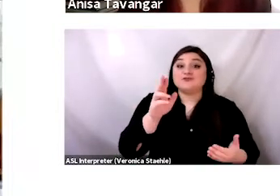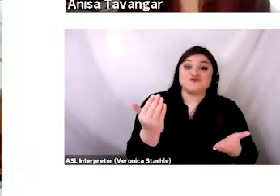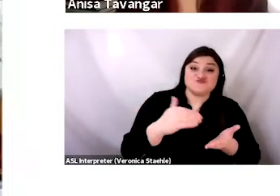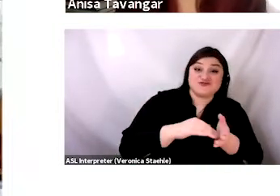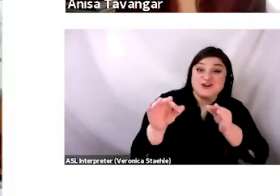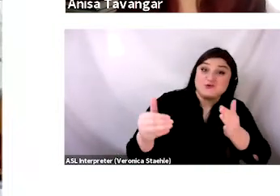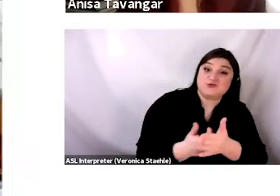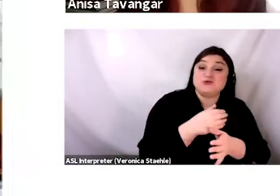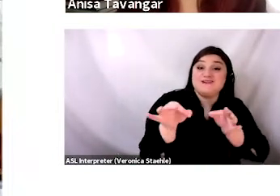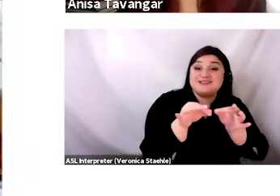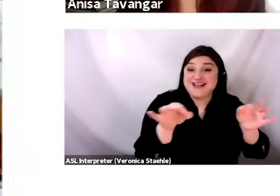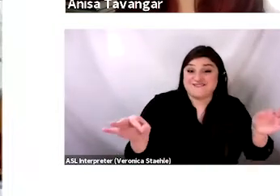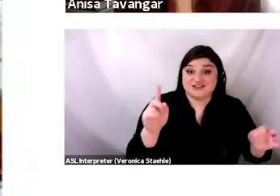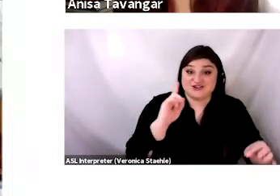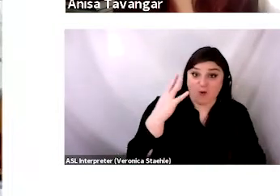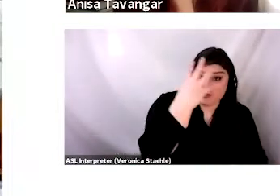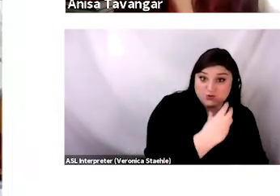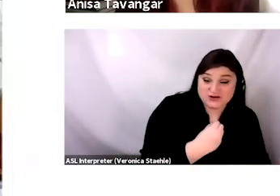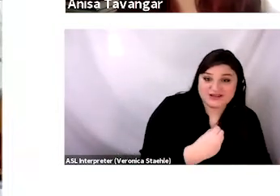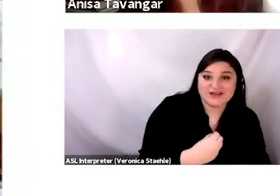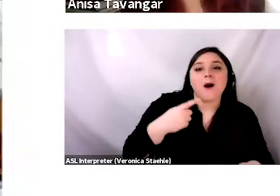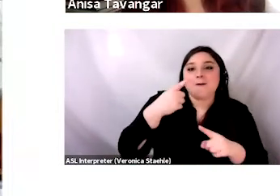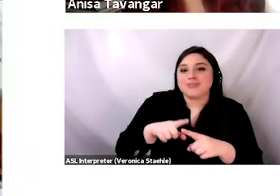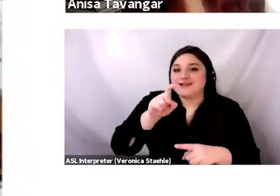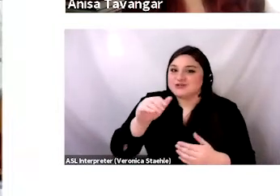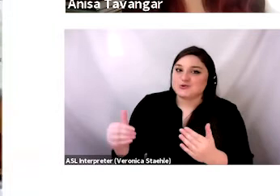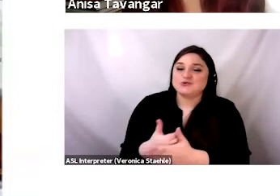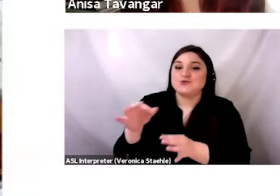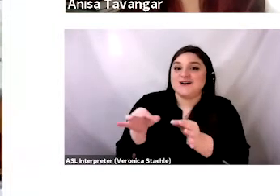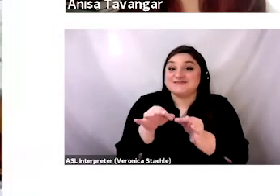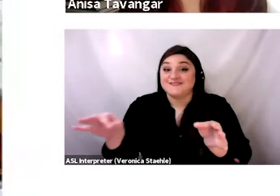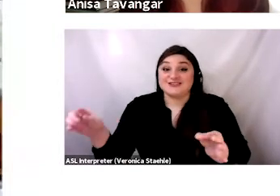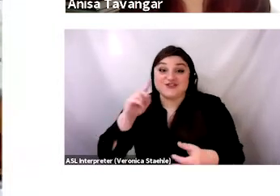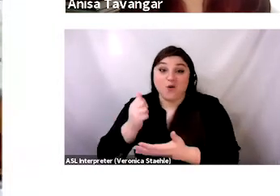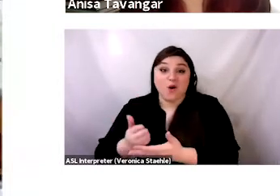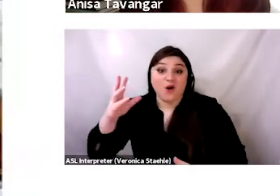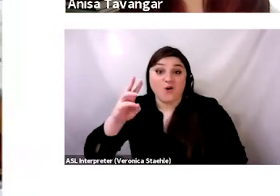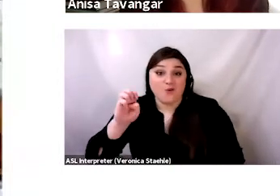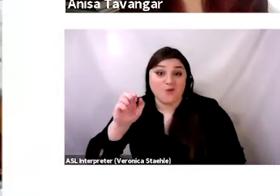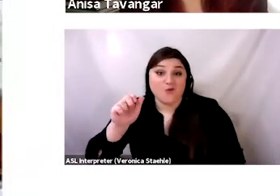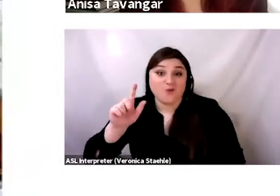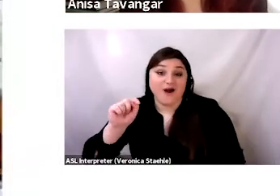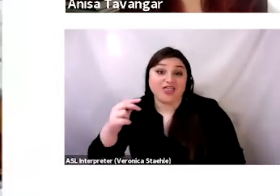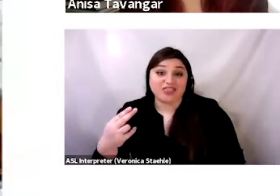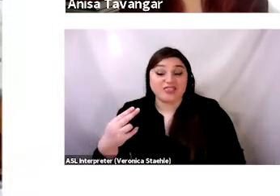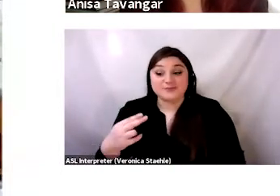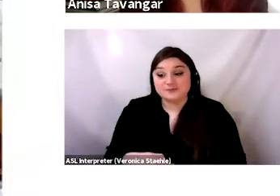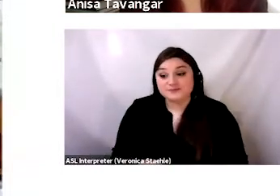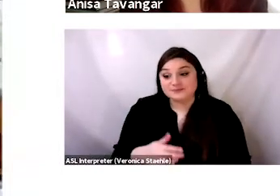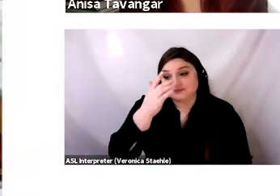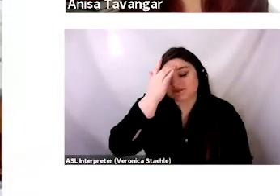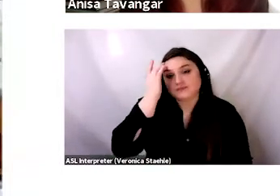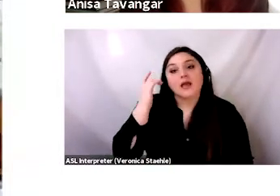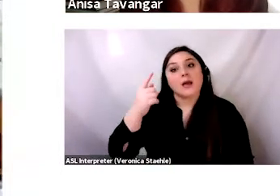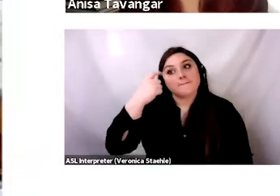means, where some kind of a obsession with acquiring wealth doesn't become